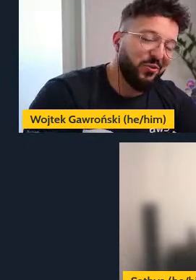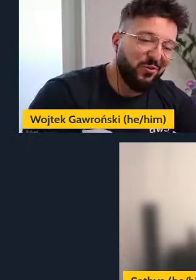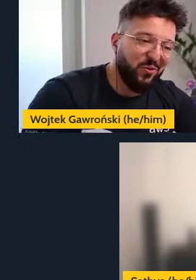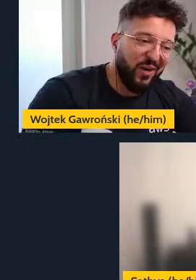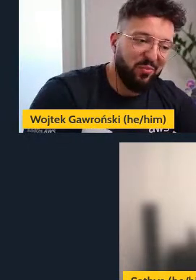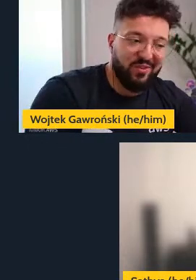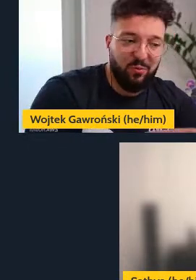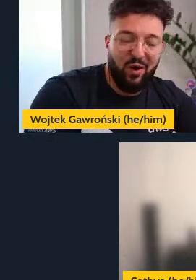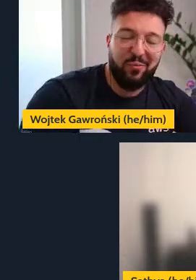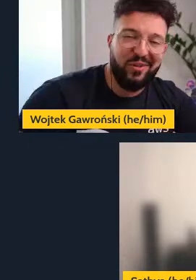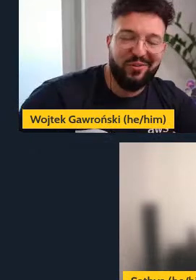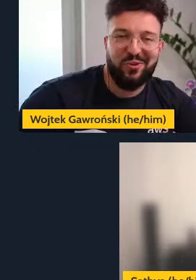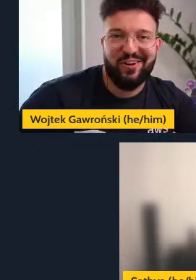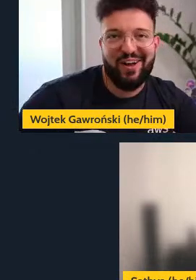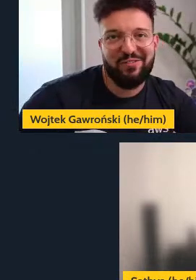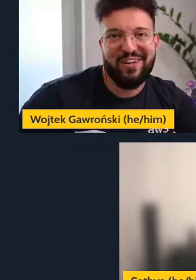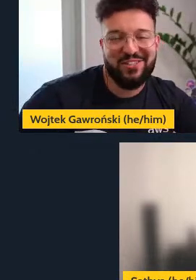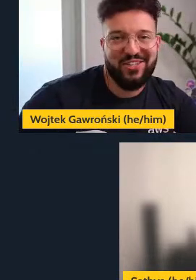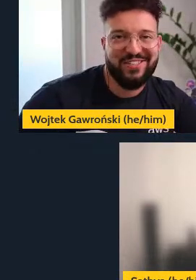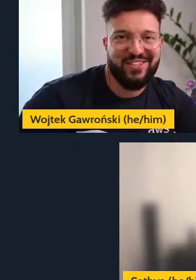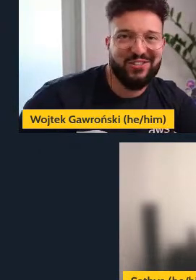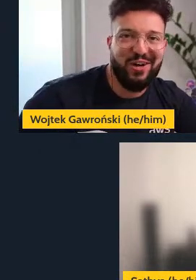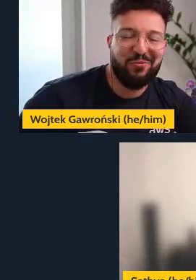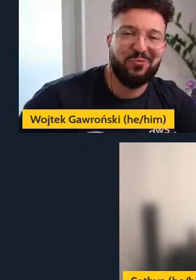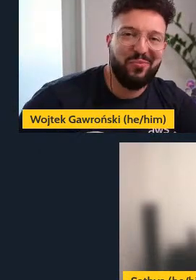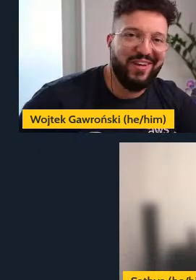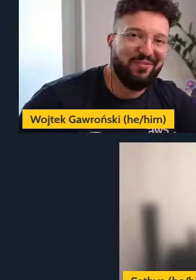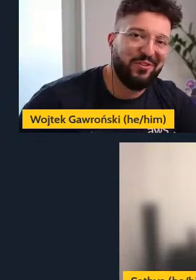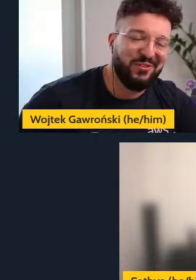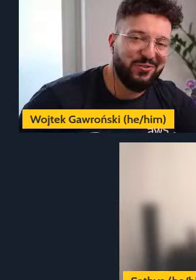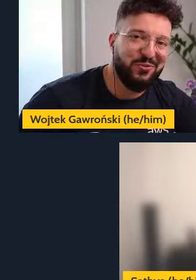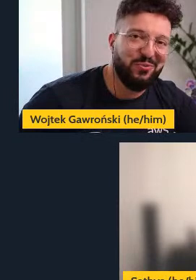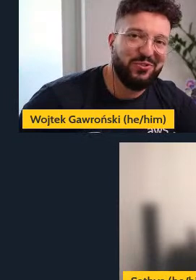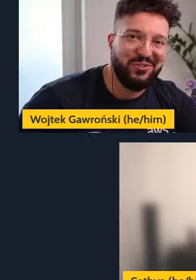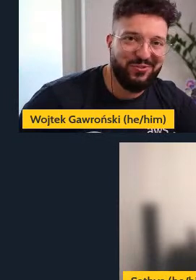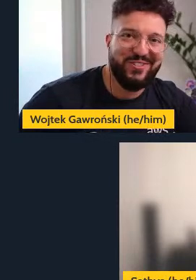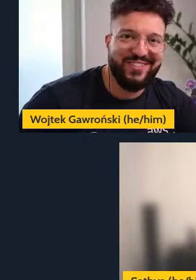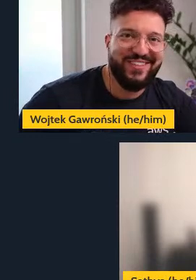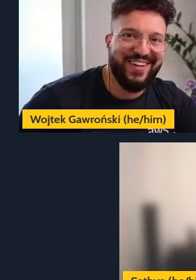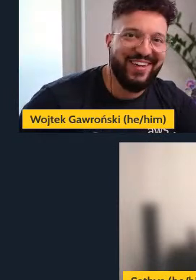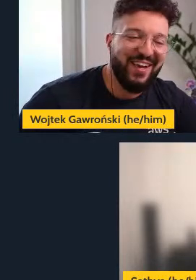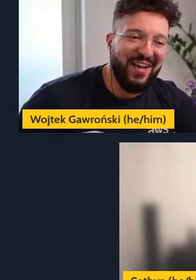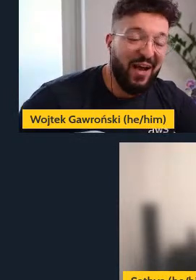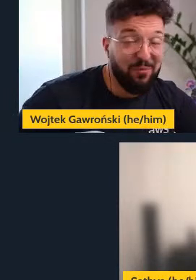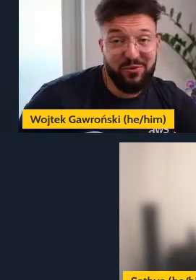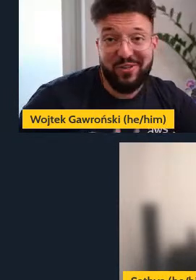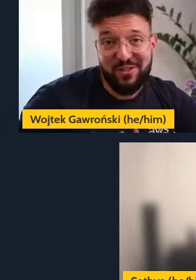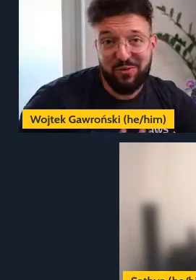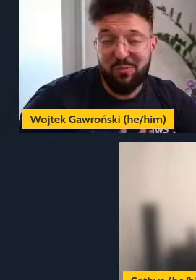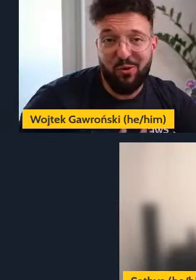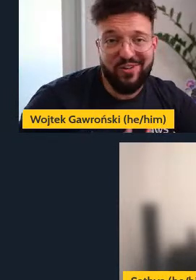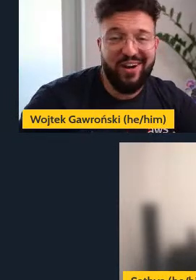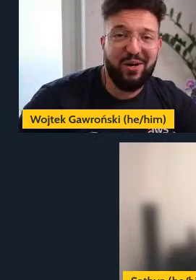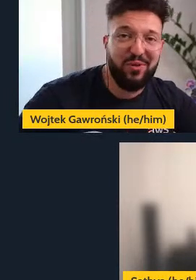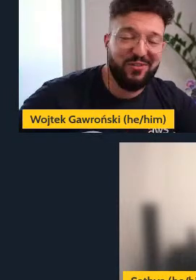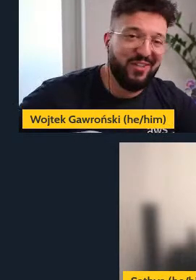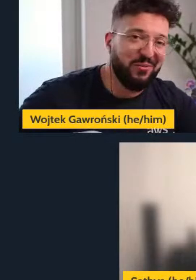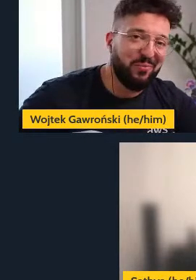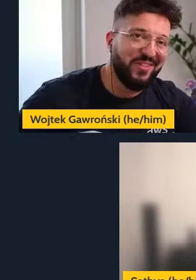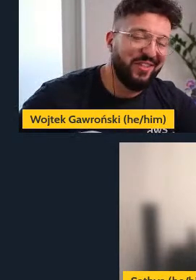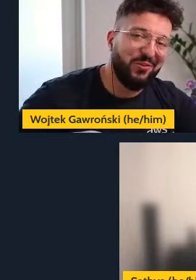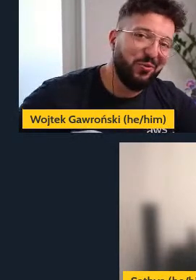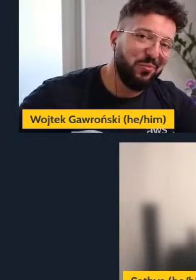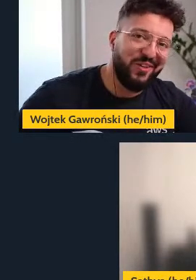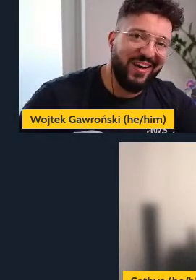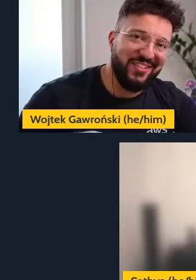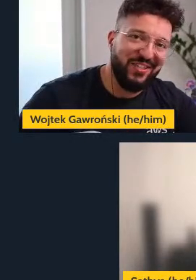on the other track, but in 1 minute we are having actually a session how to make a first contribution to the CDK. I'm doing this with a broken heart because that